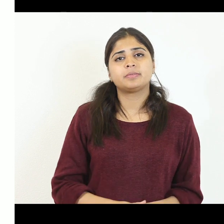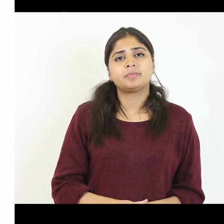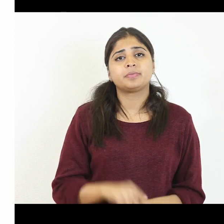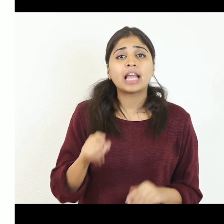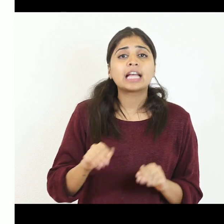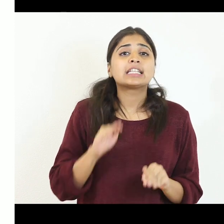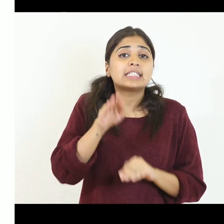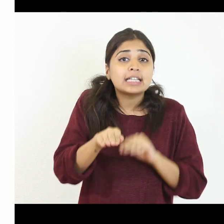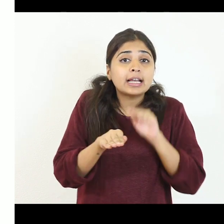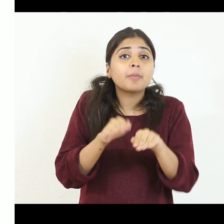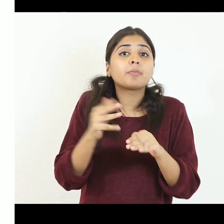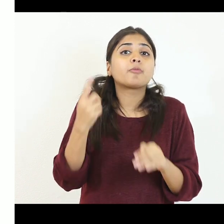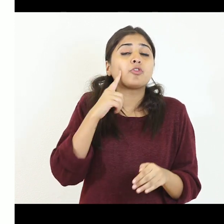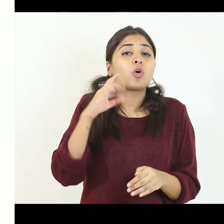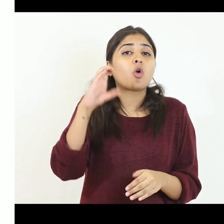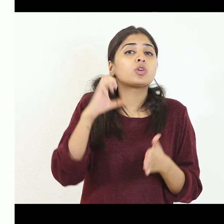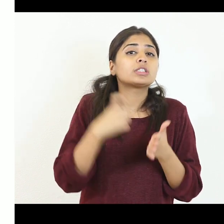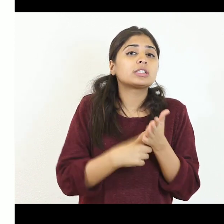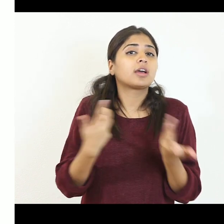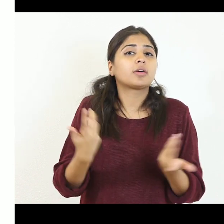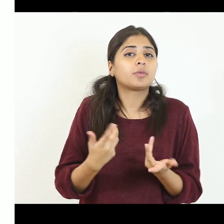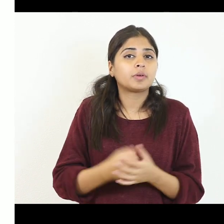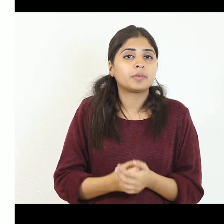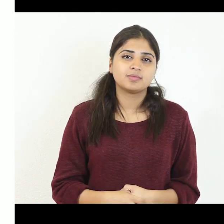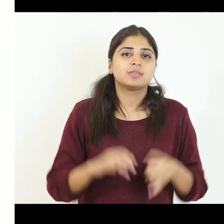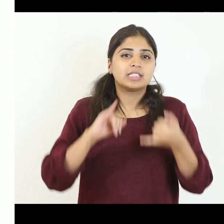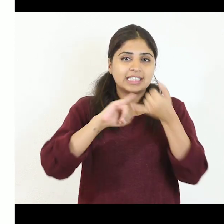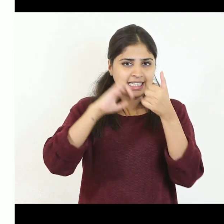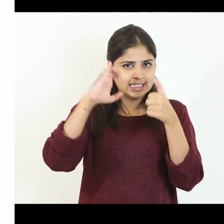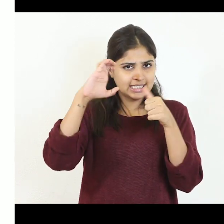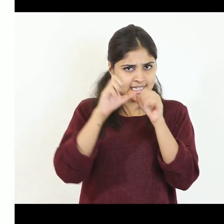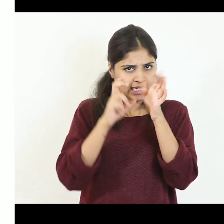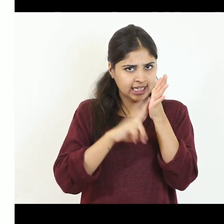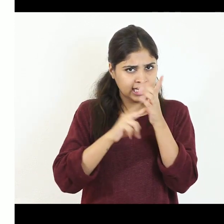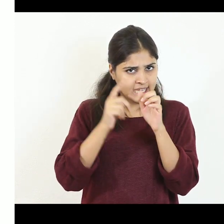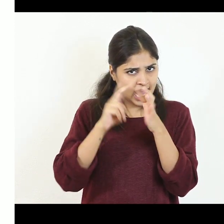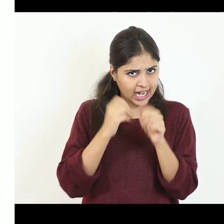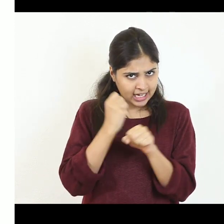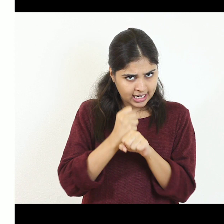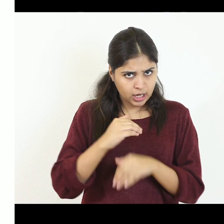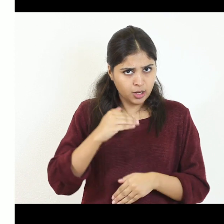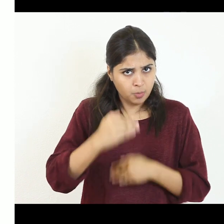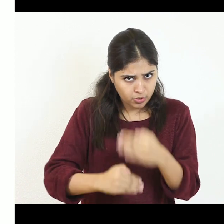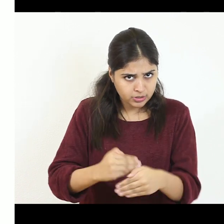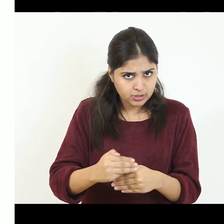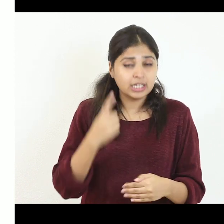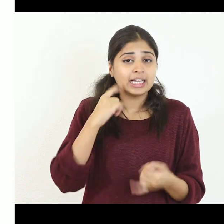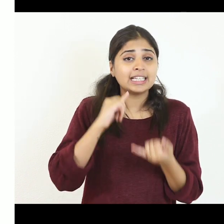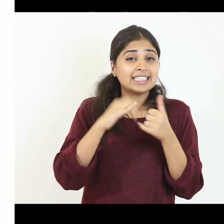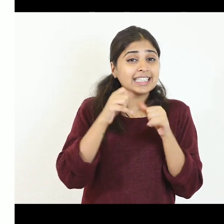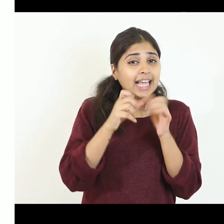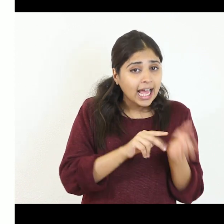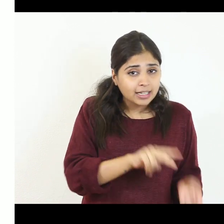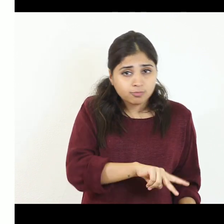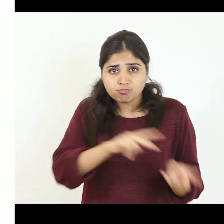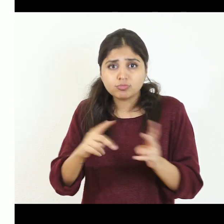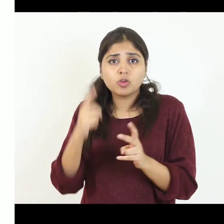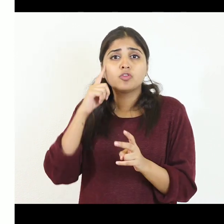process, scanning to the preferred format such as PDF, PDF searchable,